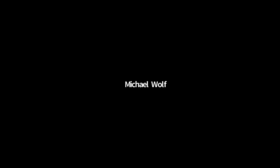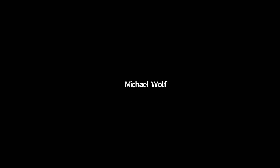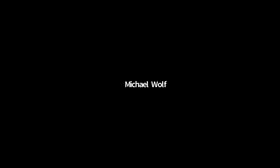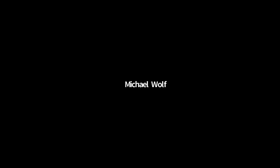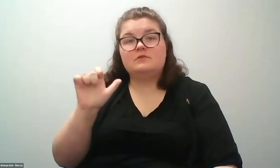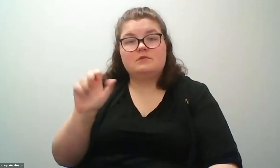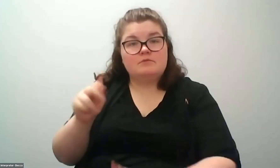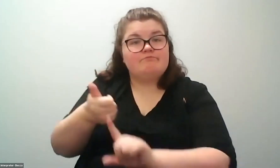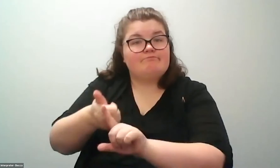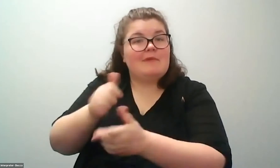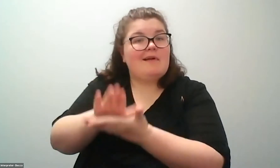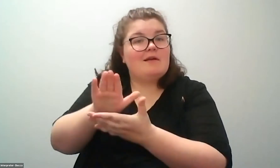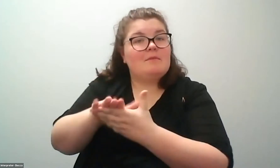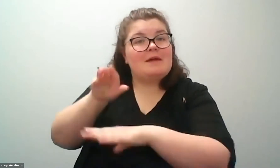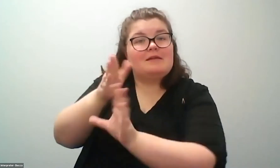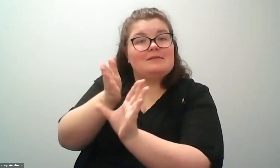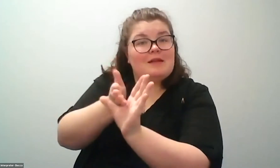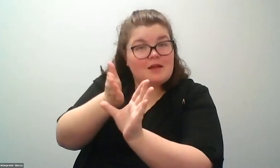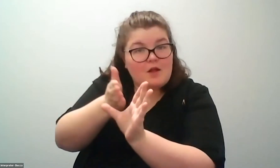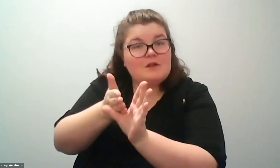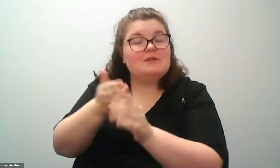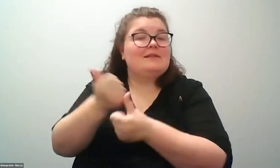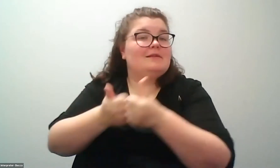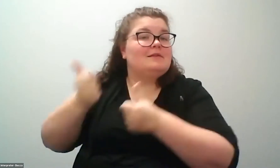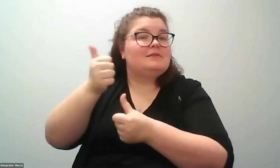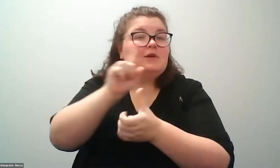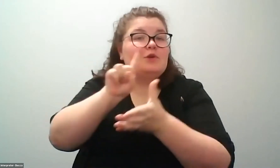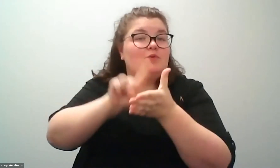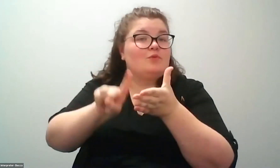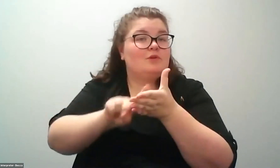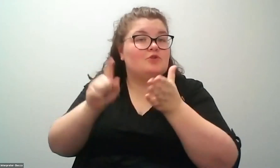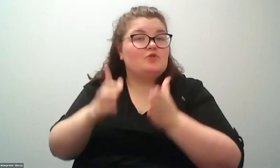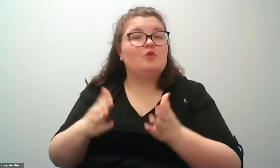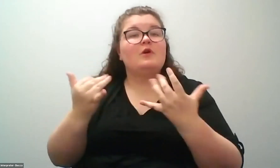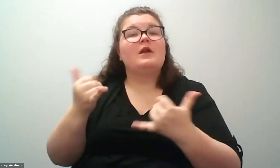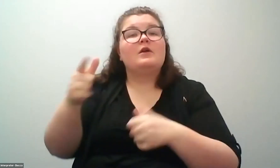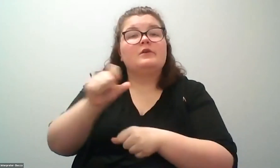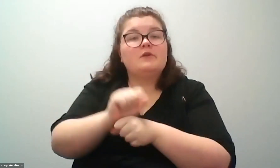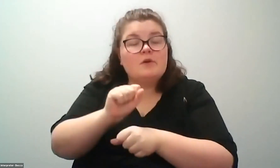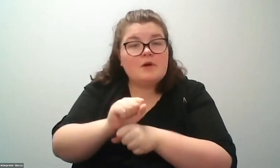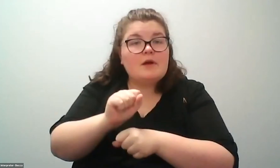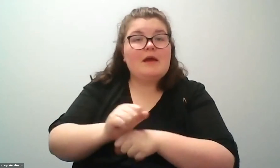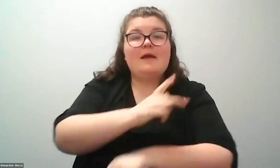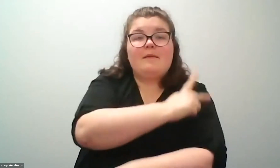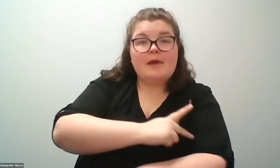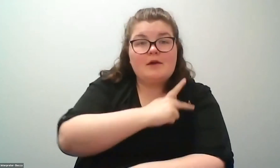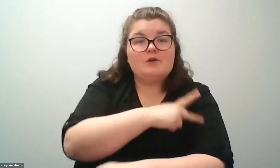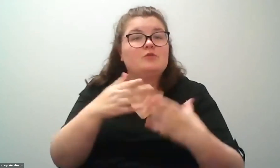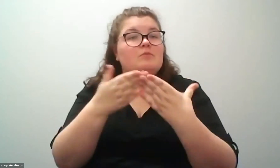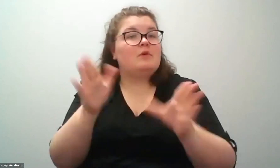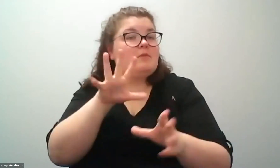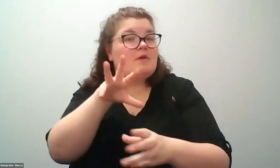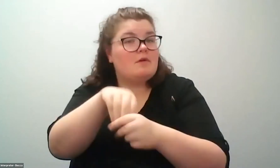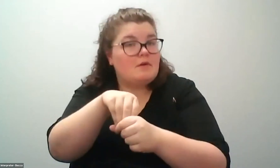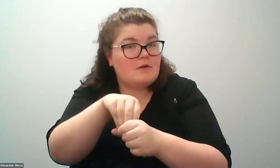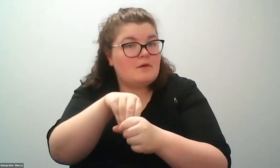psychologist and senior researcher, and she's working right now on in the field of patient and public involvement at De Factum, which is a social and